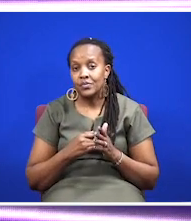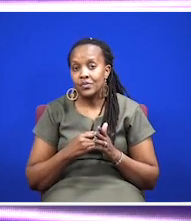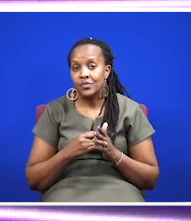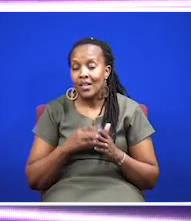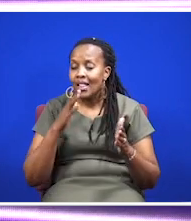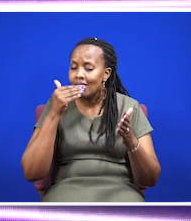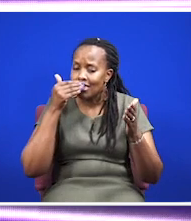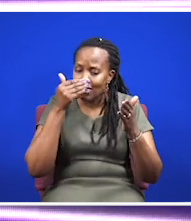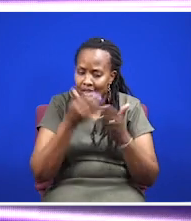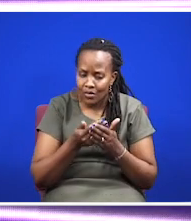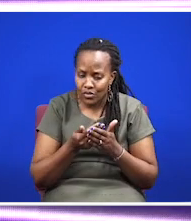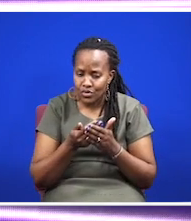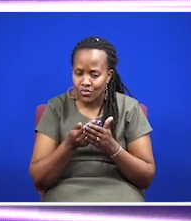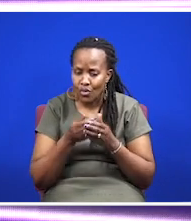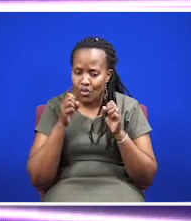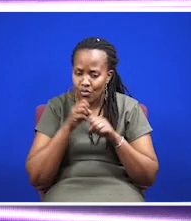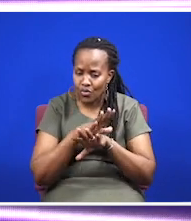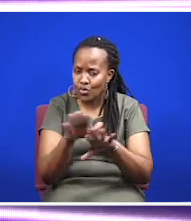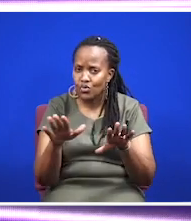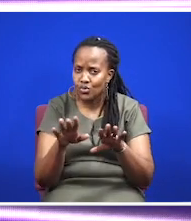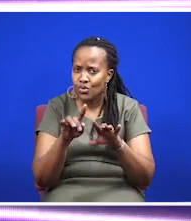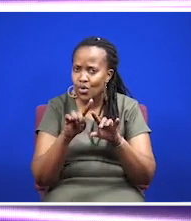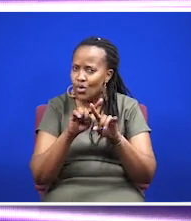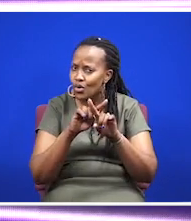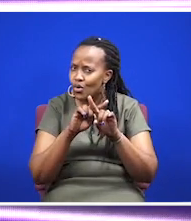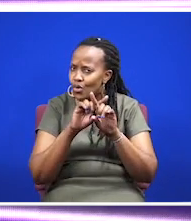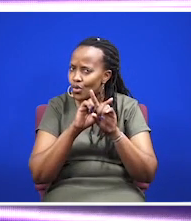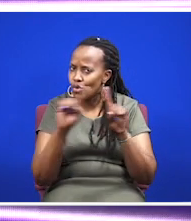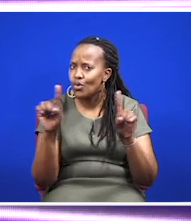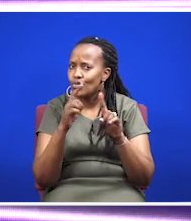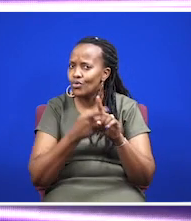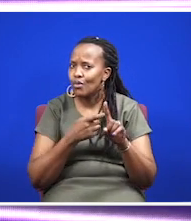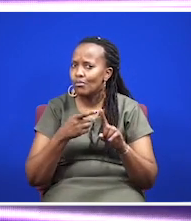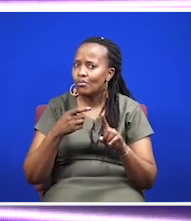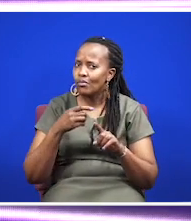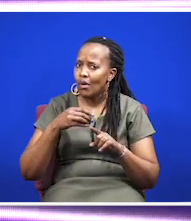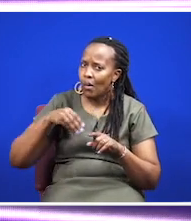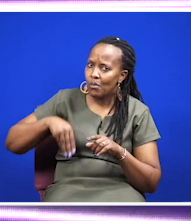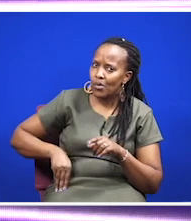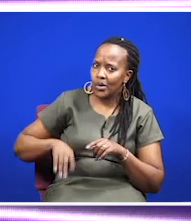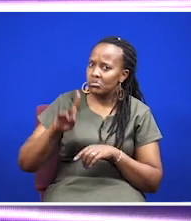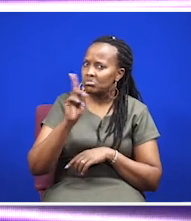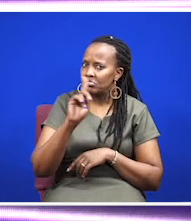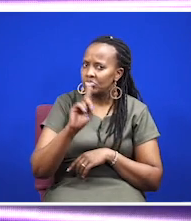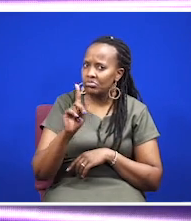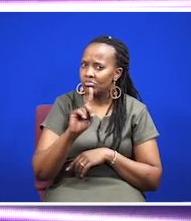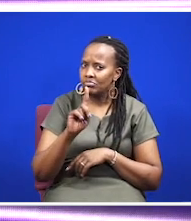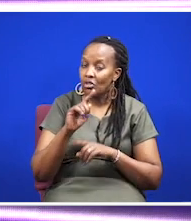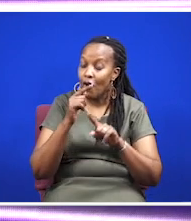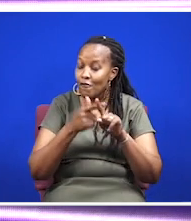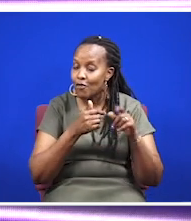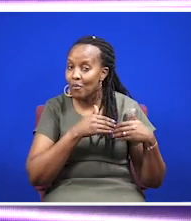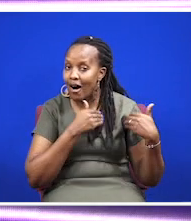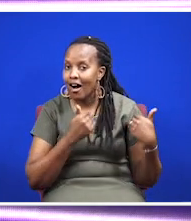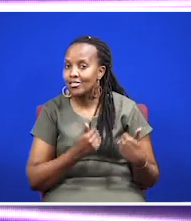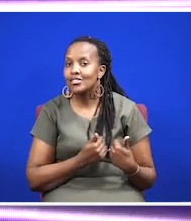gratitude flows not from the abundance of our pocket, but from the abundance of our hearts. When we have a right heart in